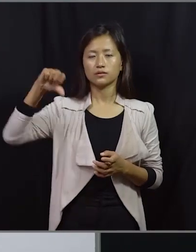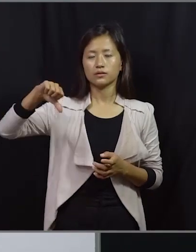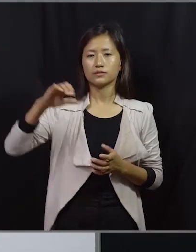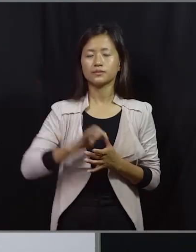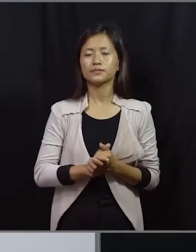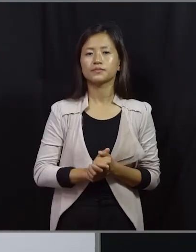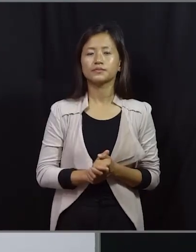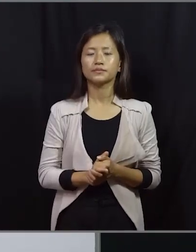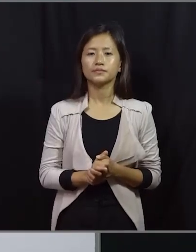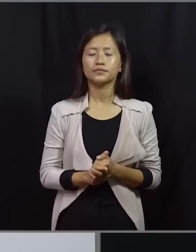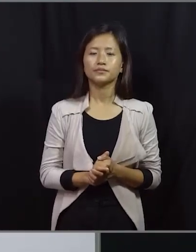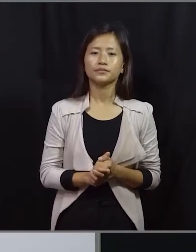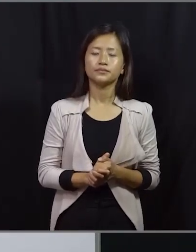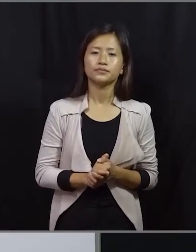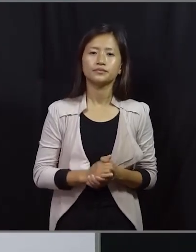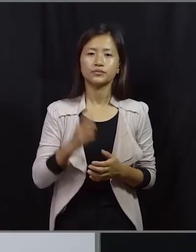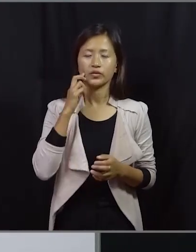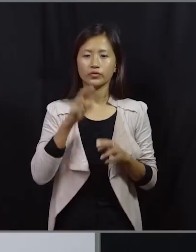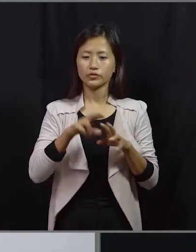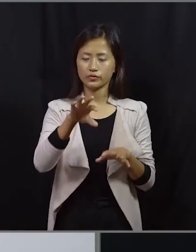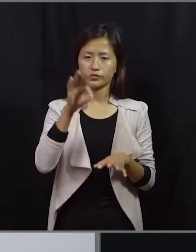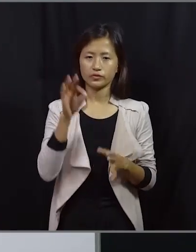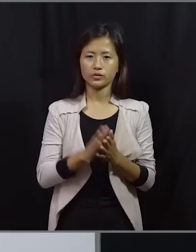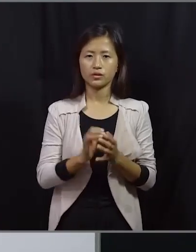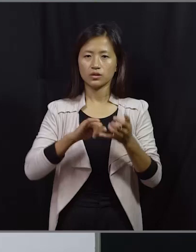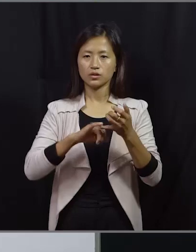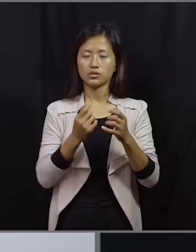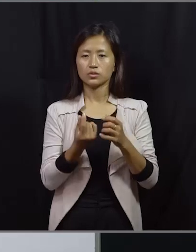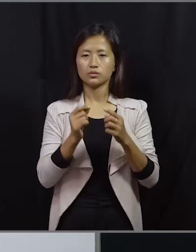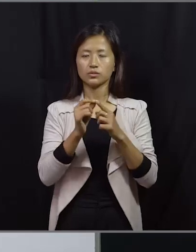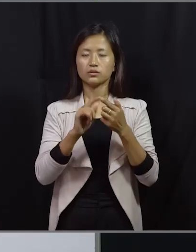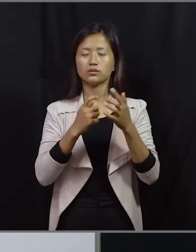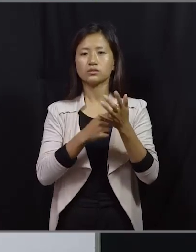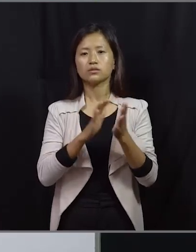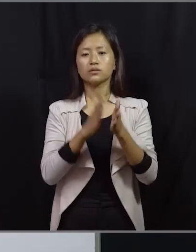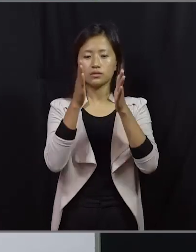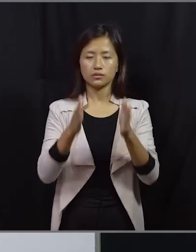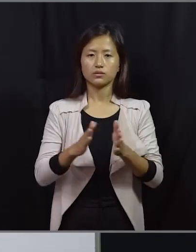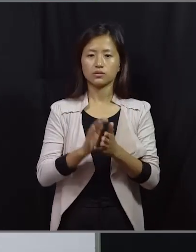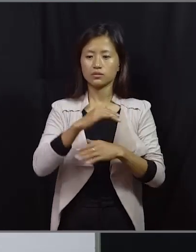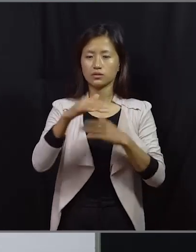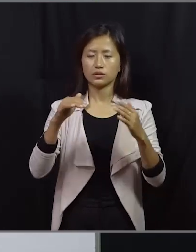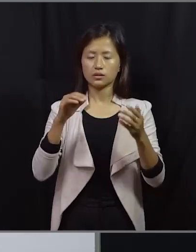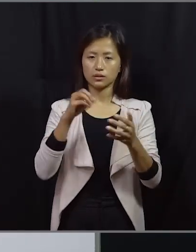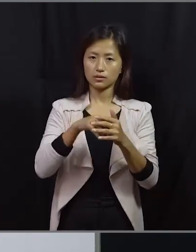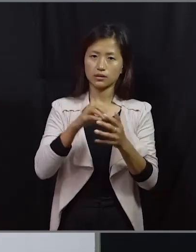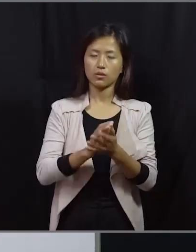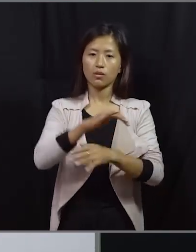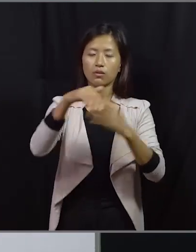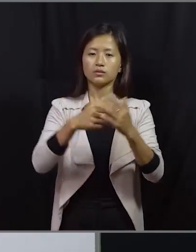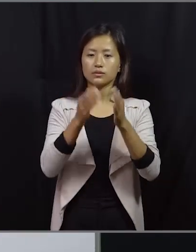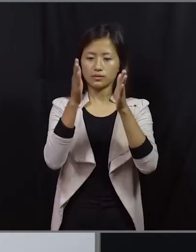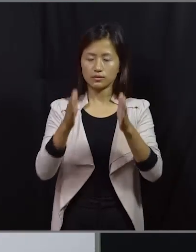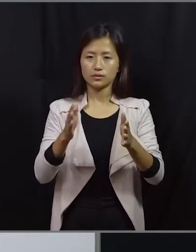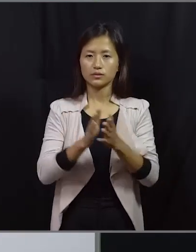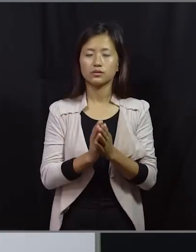9, right? If we can find a superset which contains all these sets, okay, so that